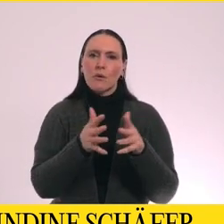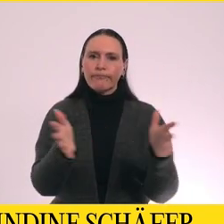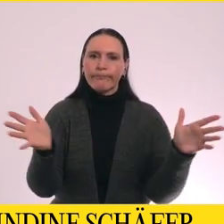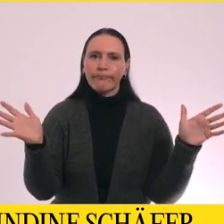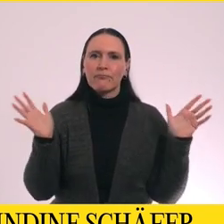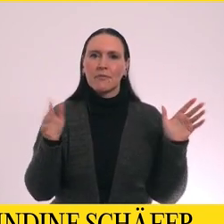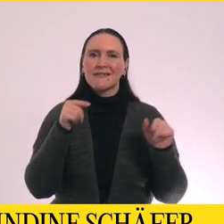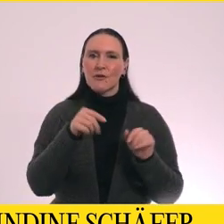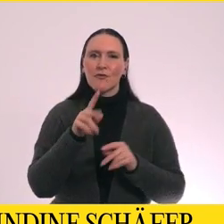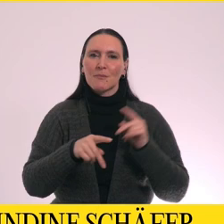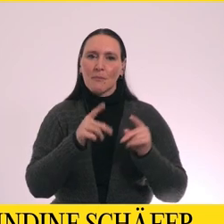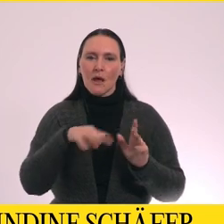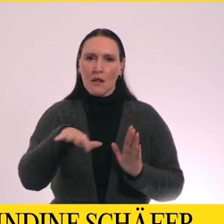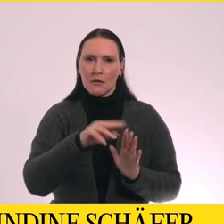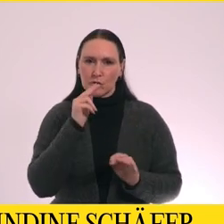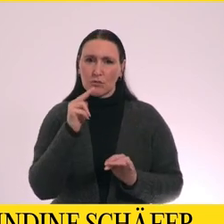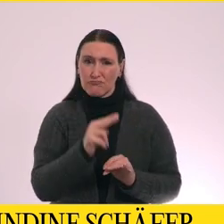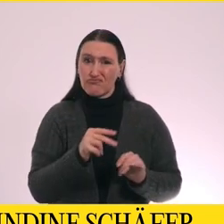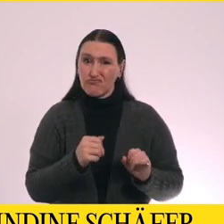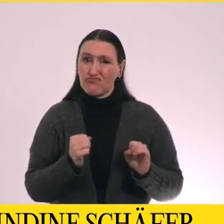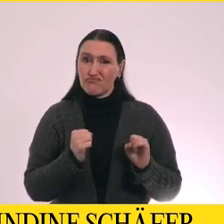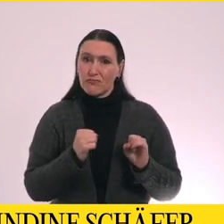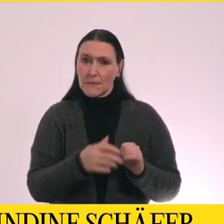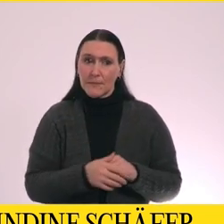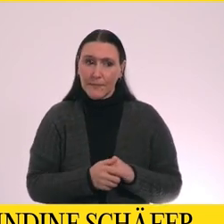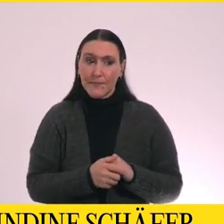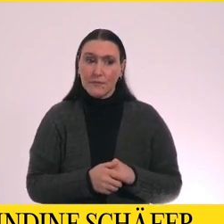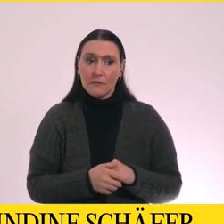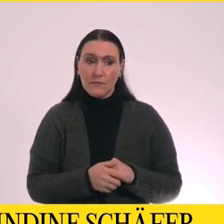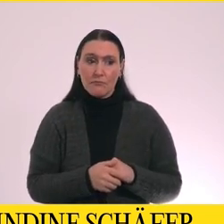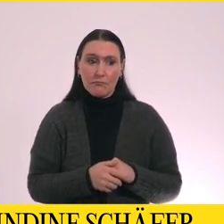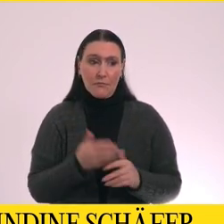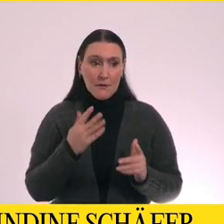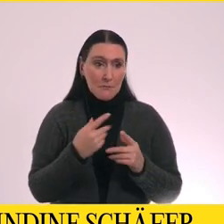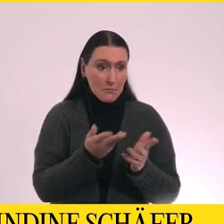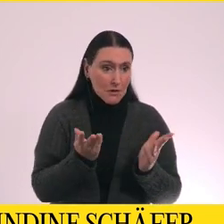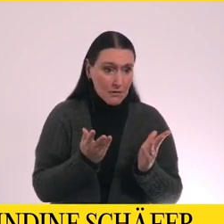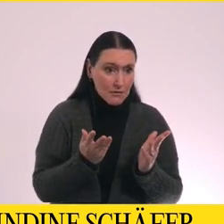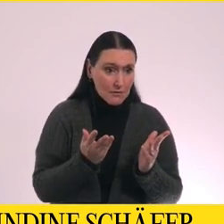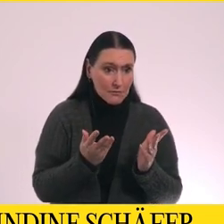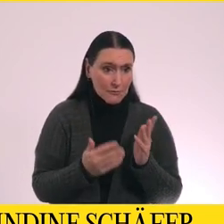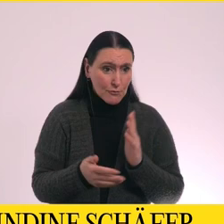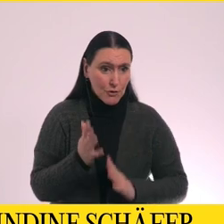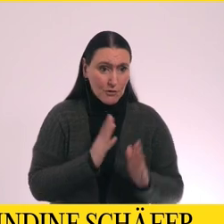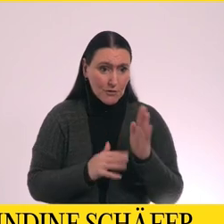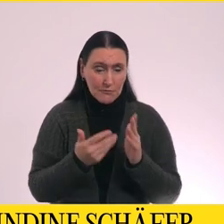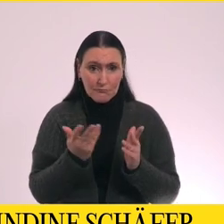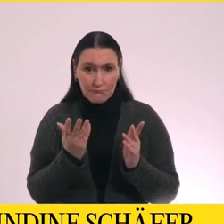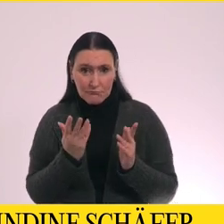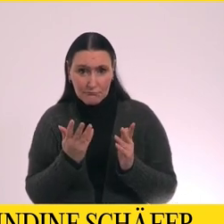So yeah, so I don't know if Mel would like to speak a little bit about Carl and his work with Bridget Alder.